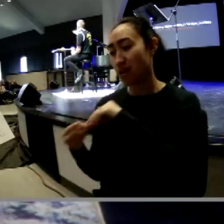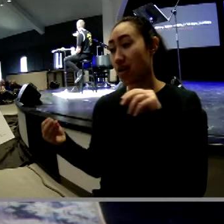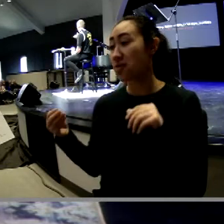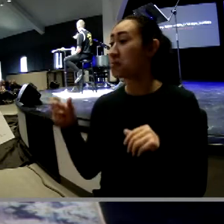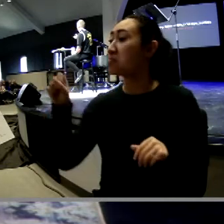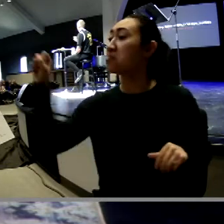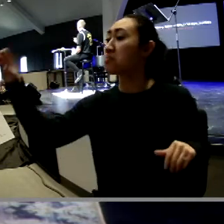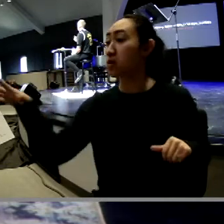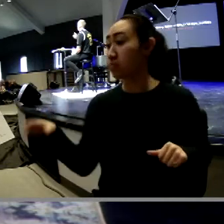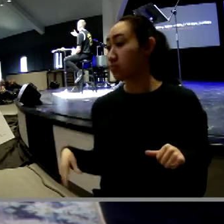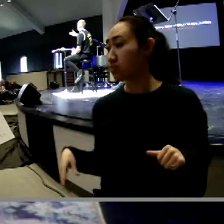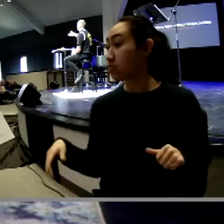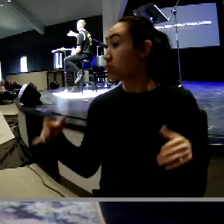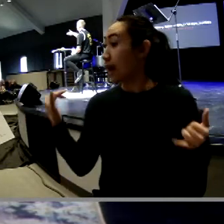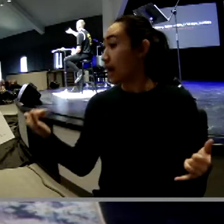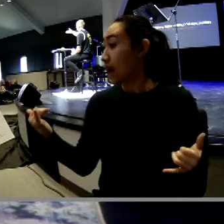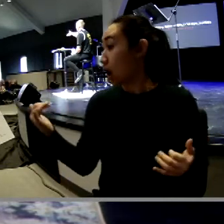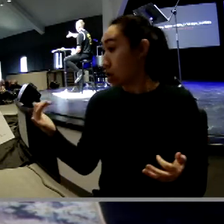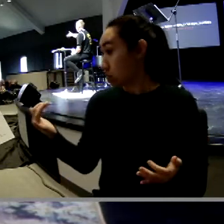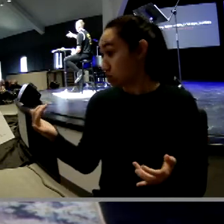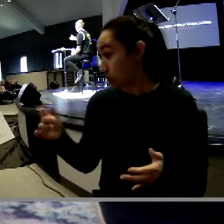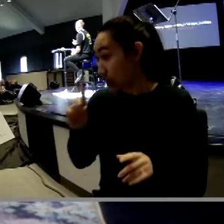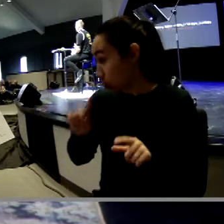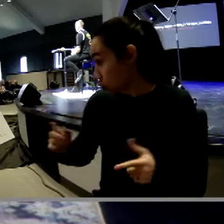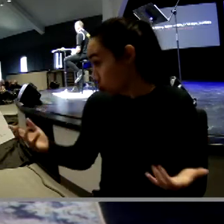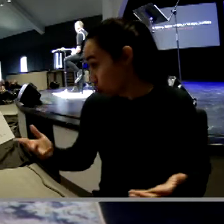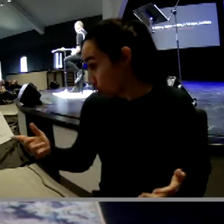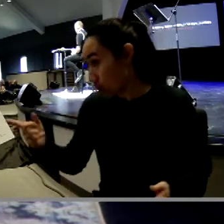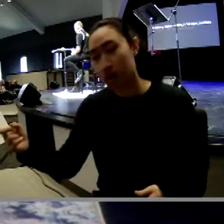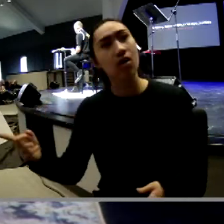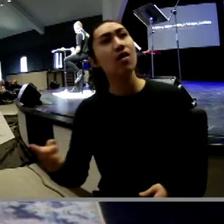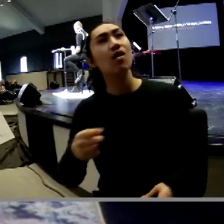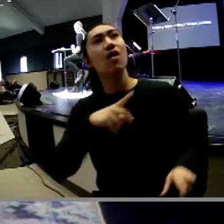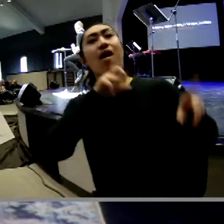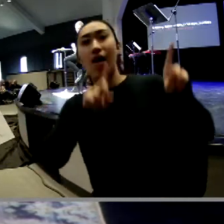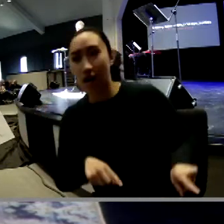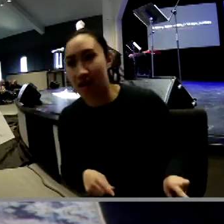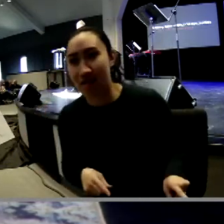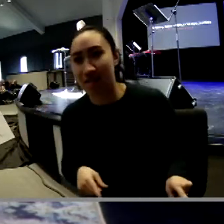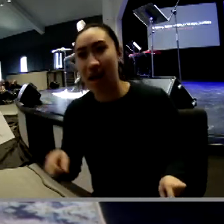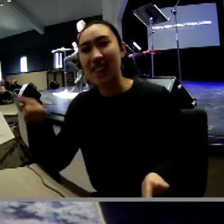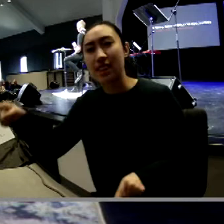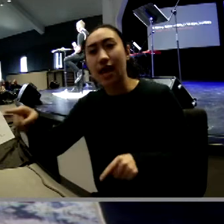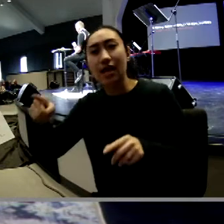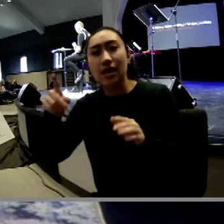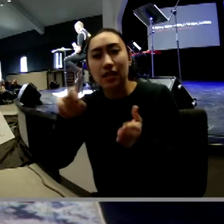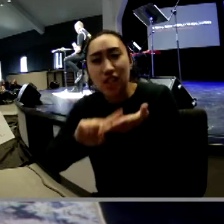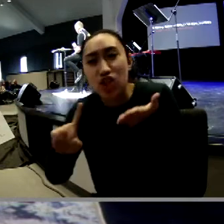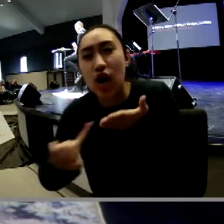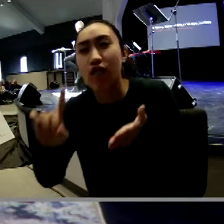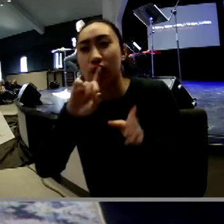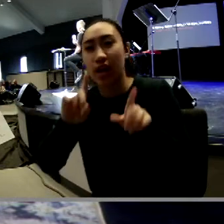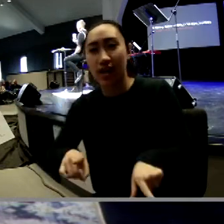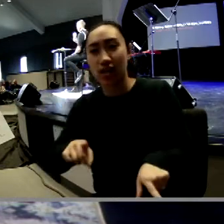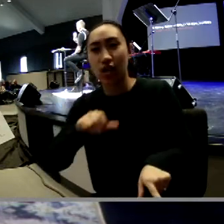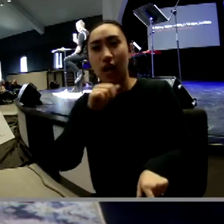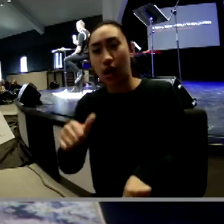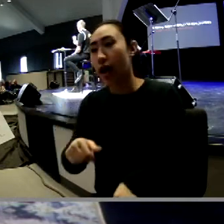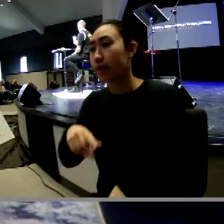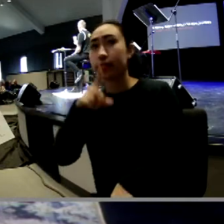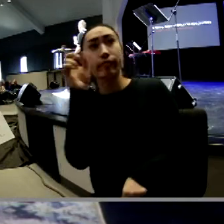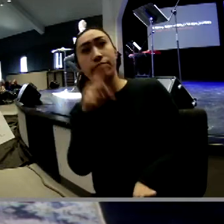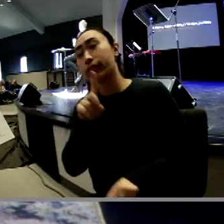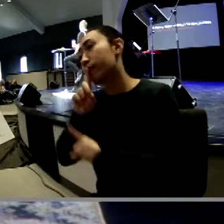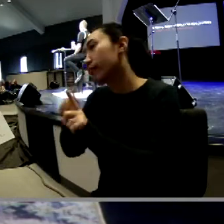to a place where you uncover the answer, whose answer does it become? Yours. You